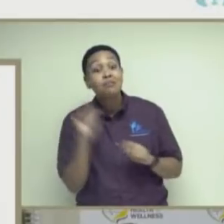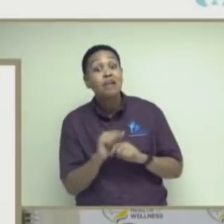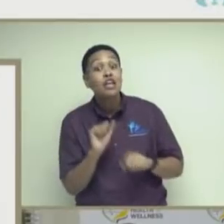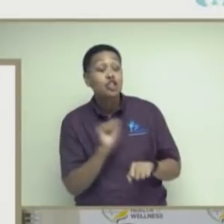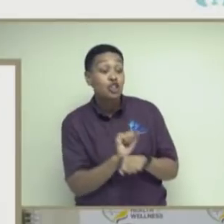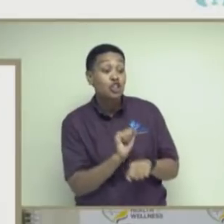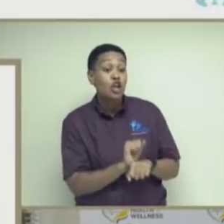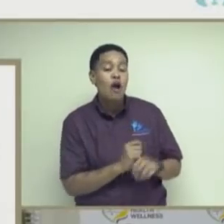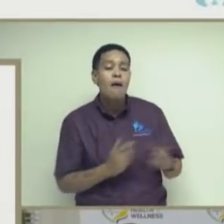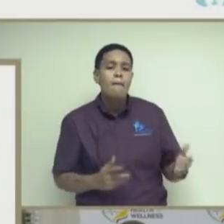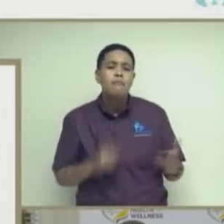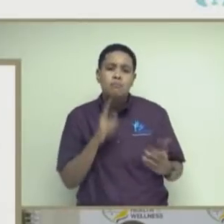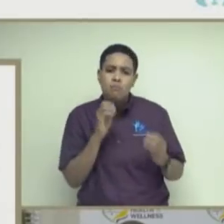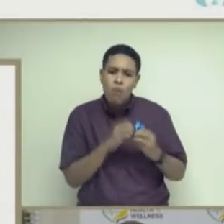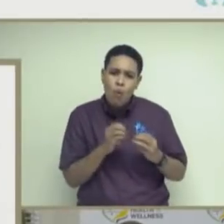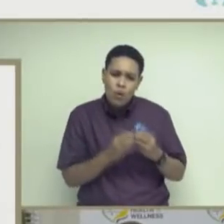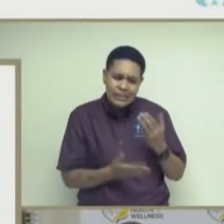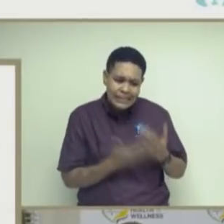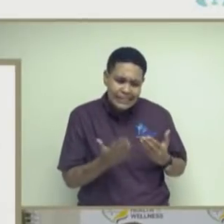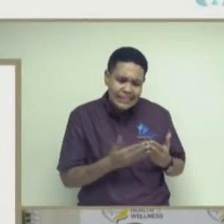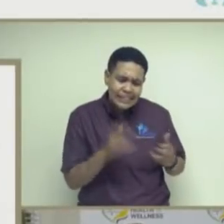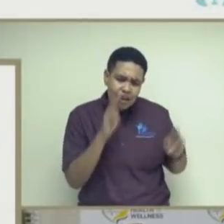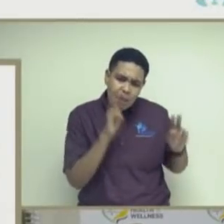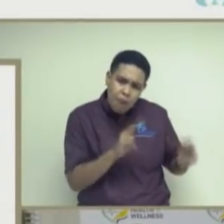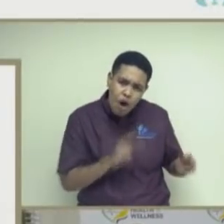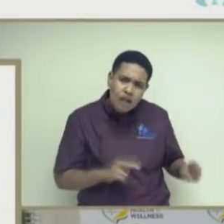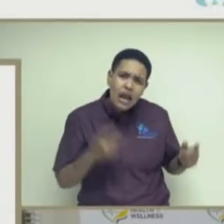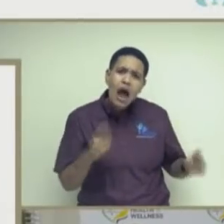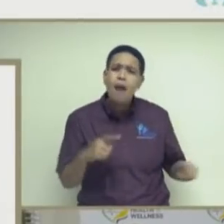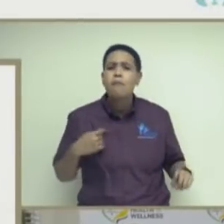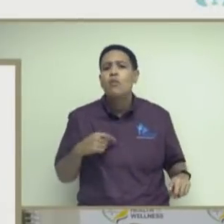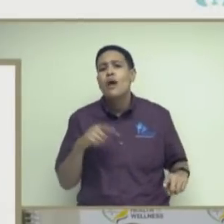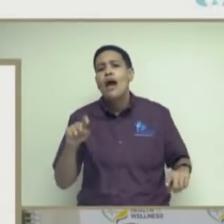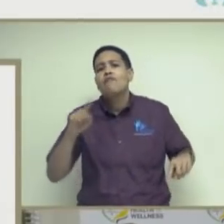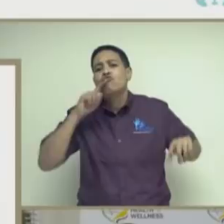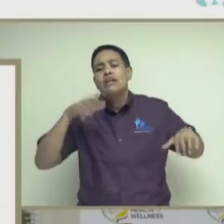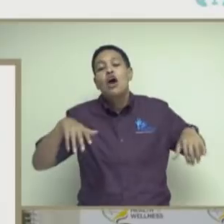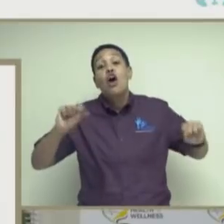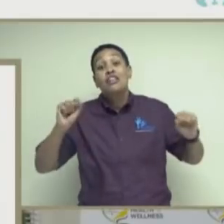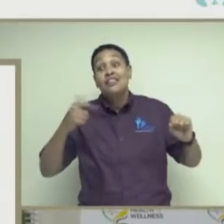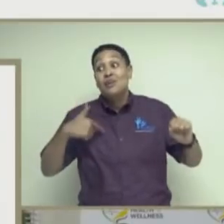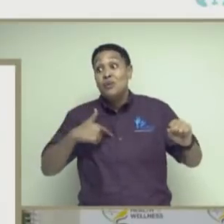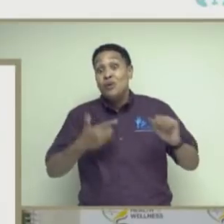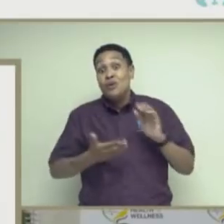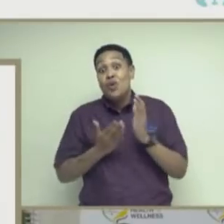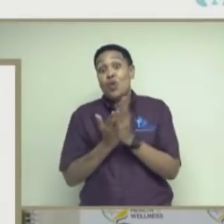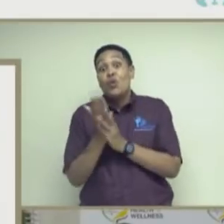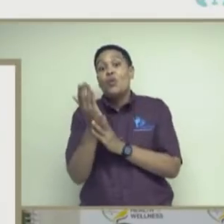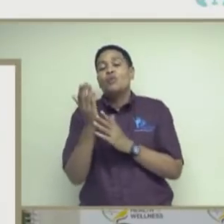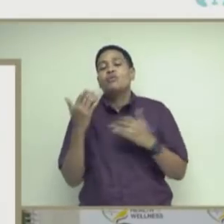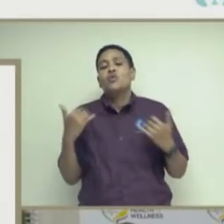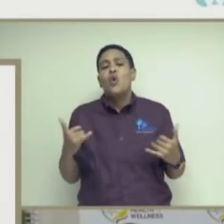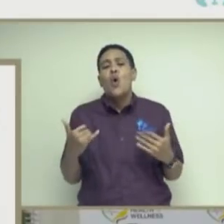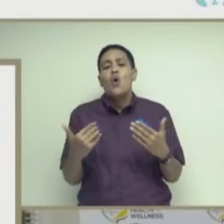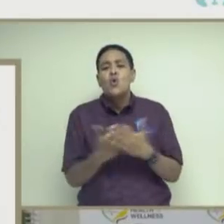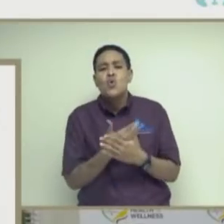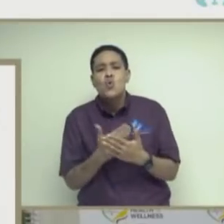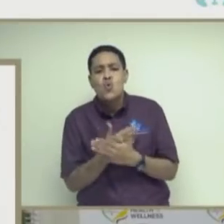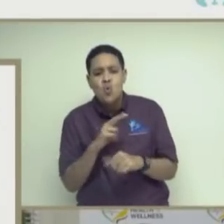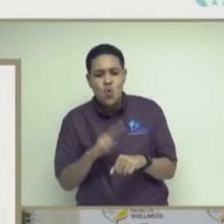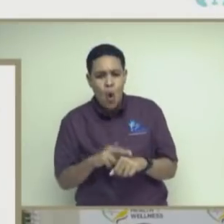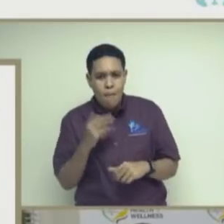job easier of monitoring that we have to undertake as we go through this new